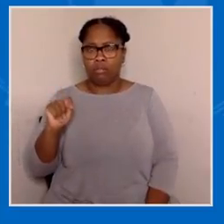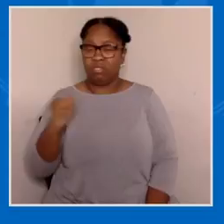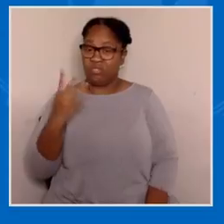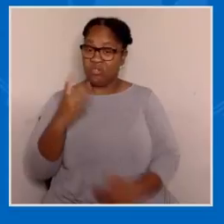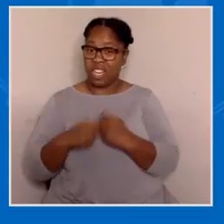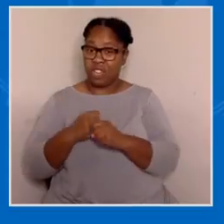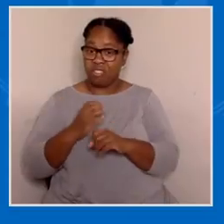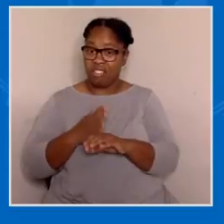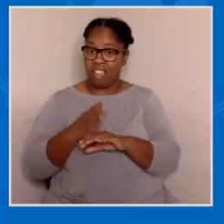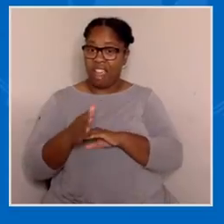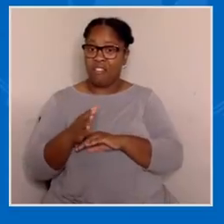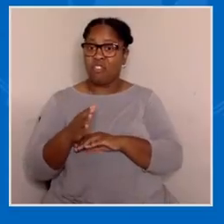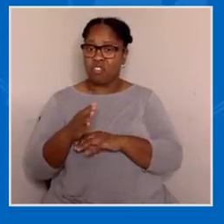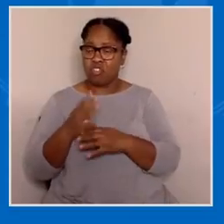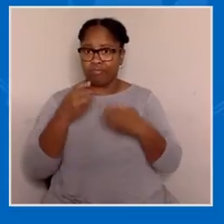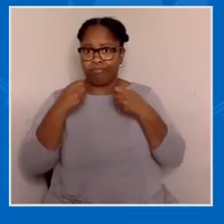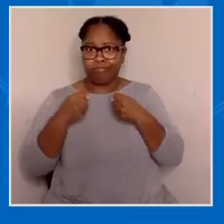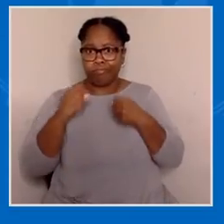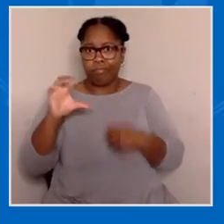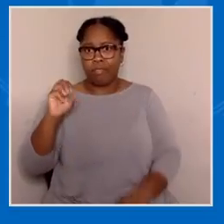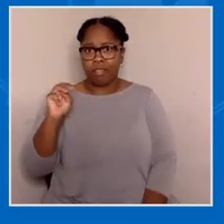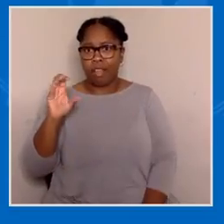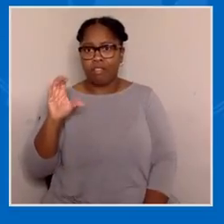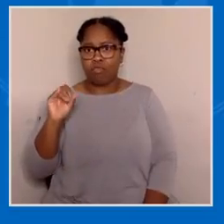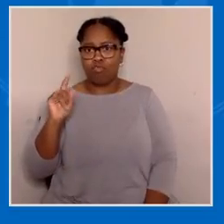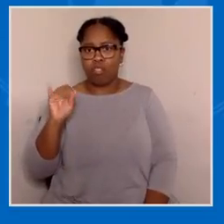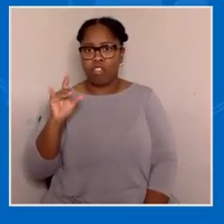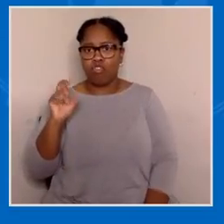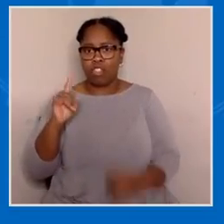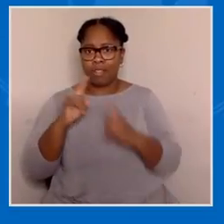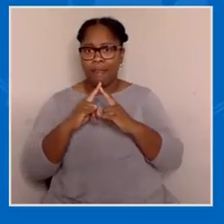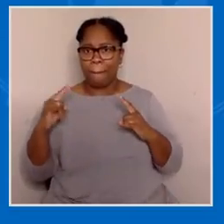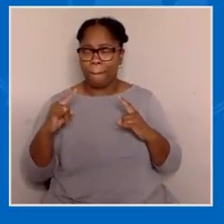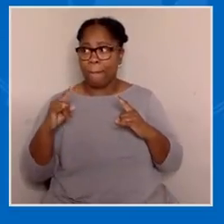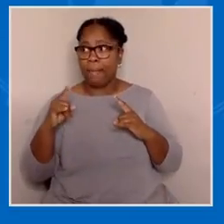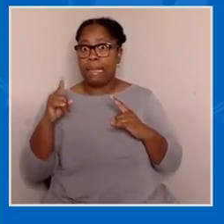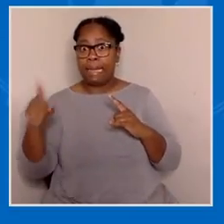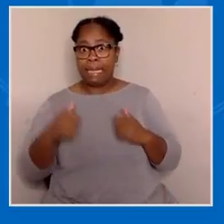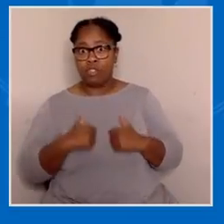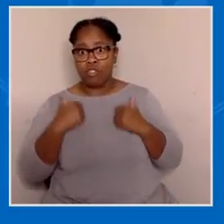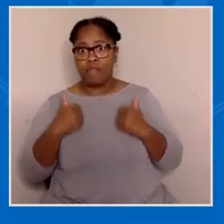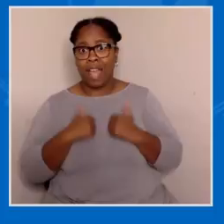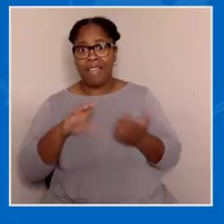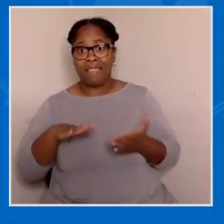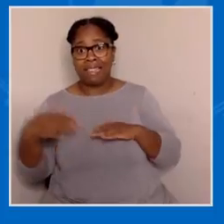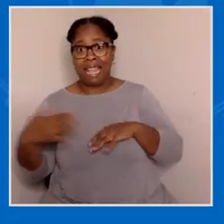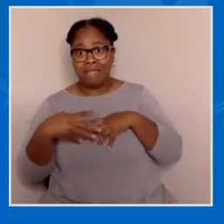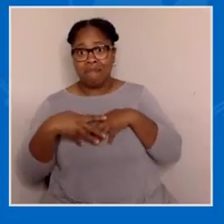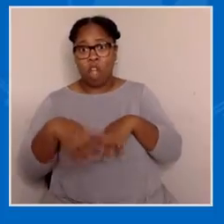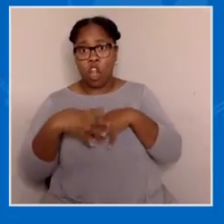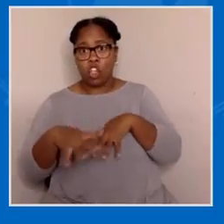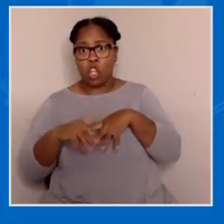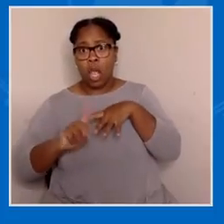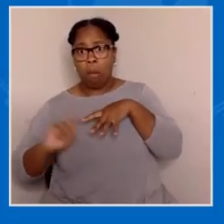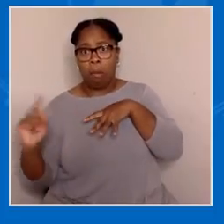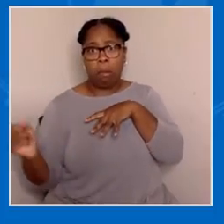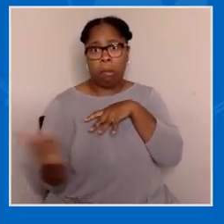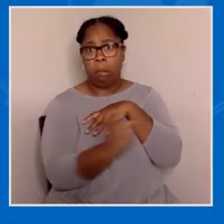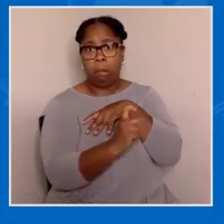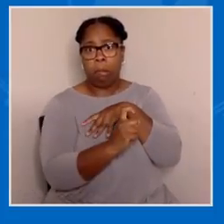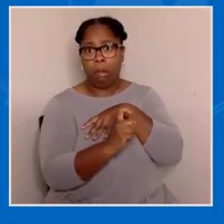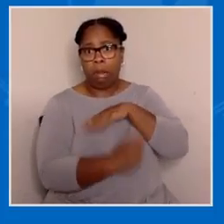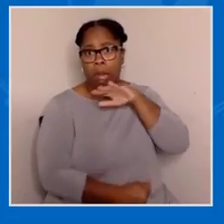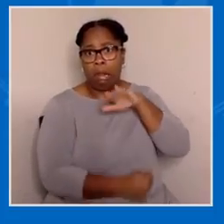war, he made a break from a death march into the woods in Bavaria. From his hiding place, he heard a deep rumbling